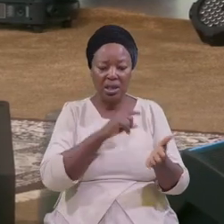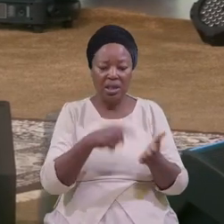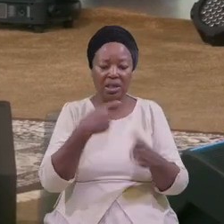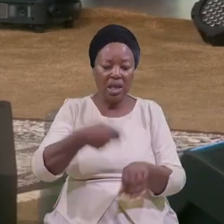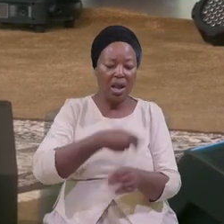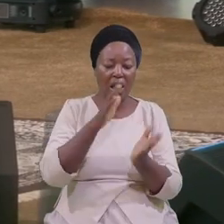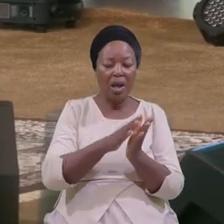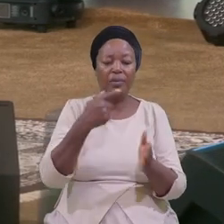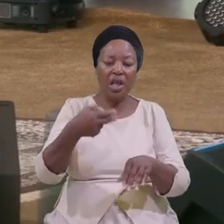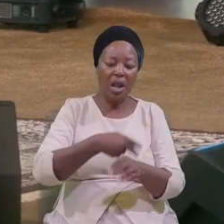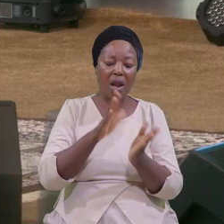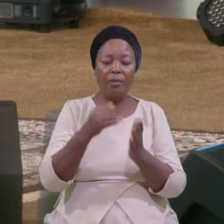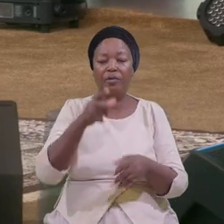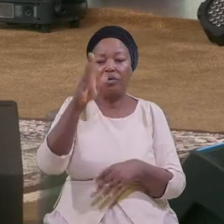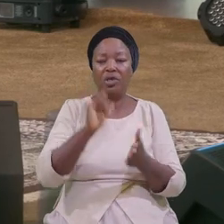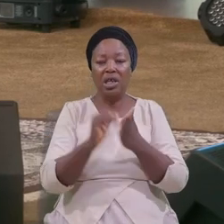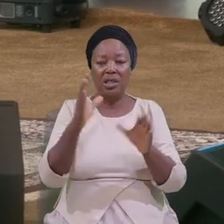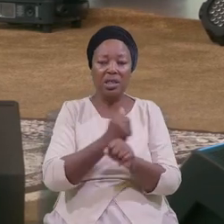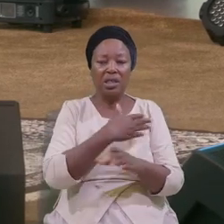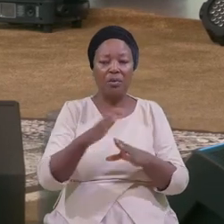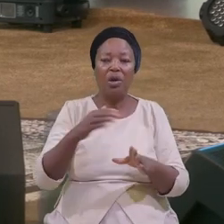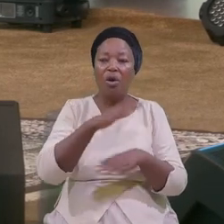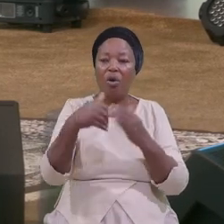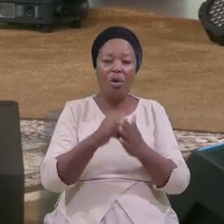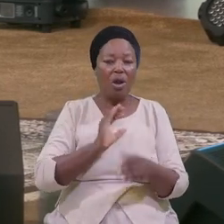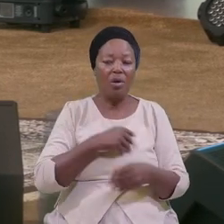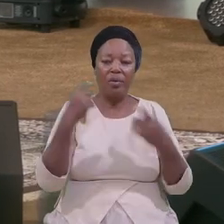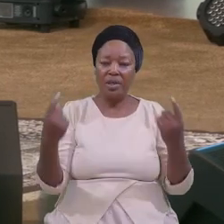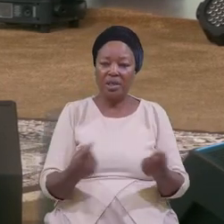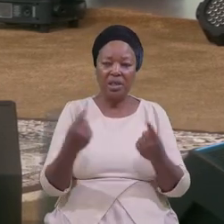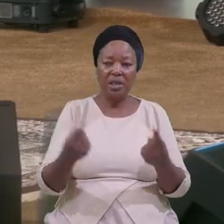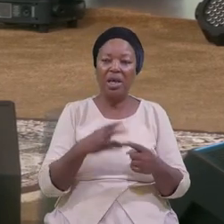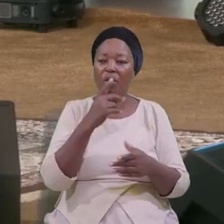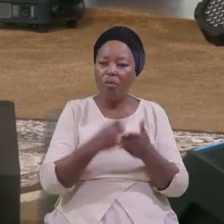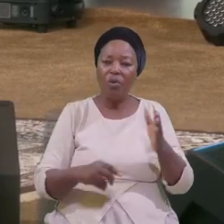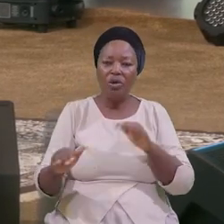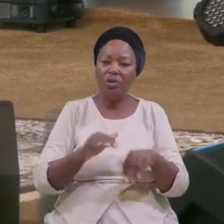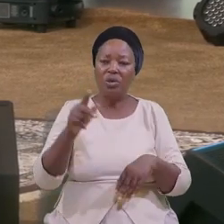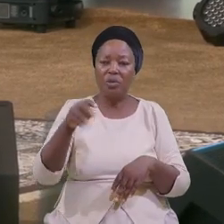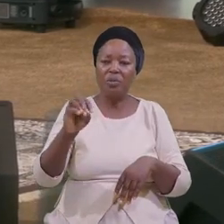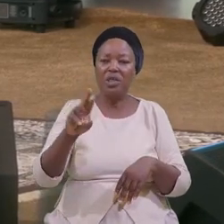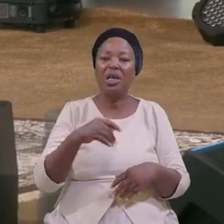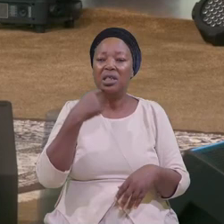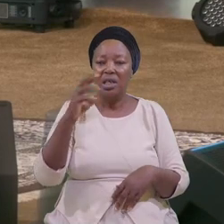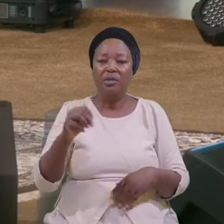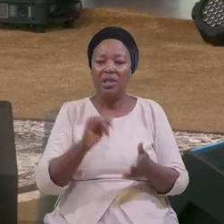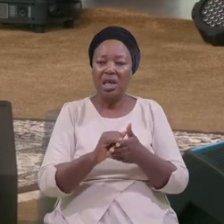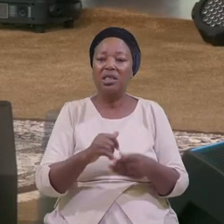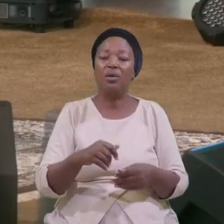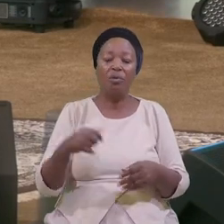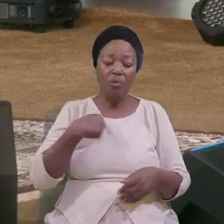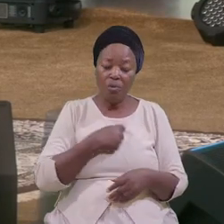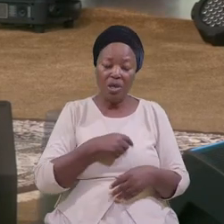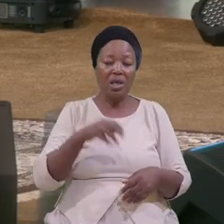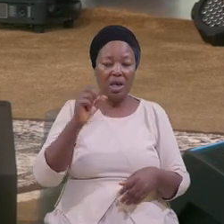that takes away all our sin. What will Peter tell him? He'll tell him, in ourselves we cannot save